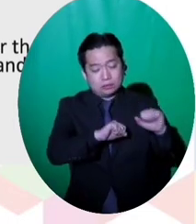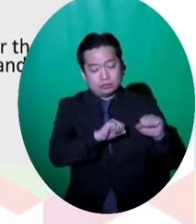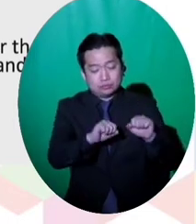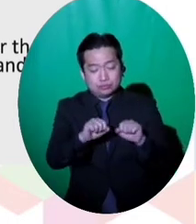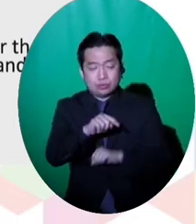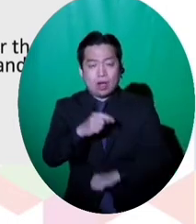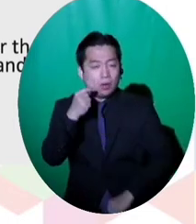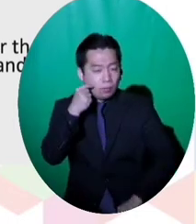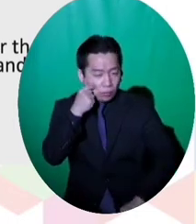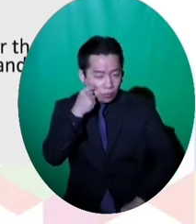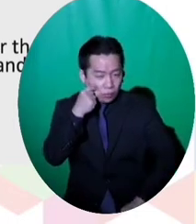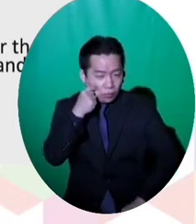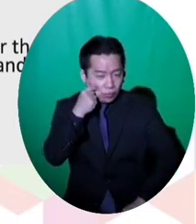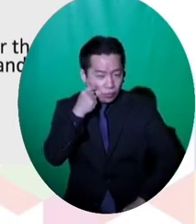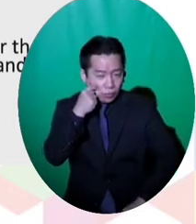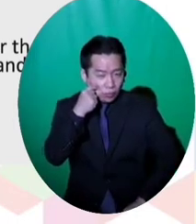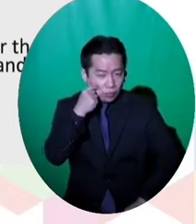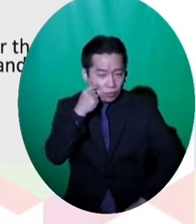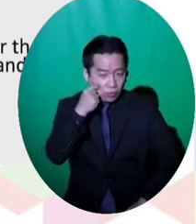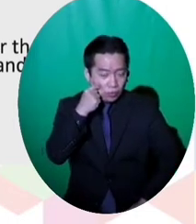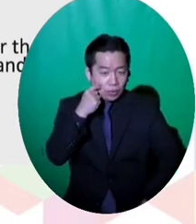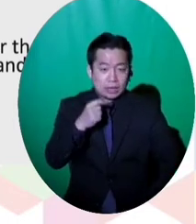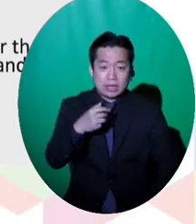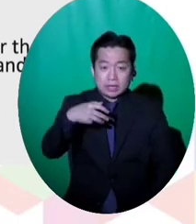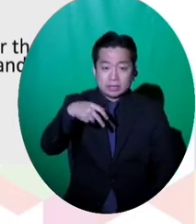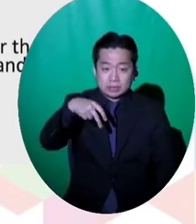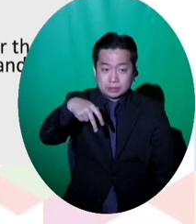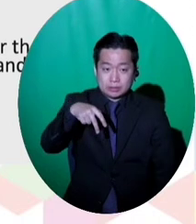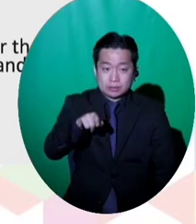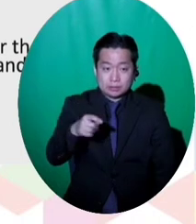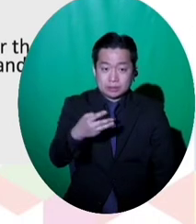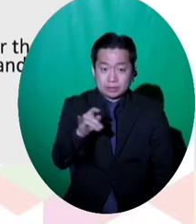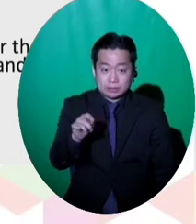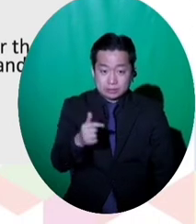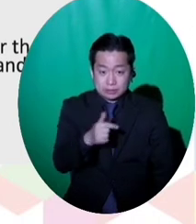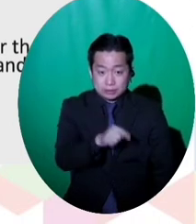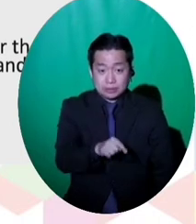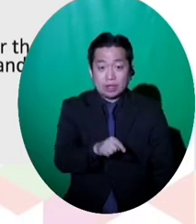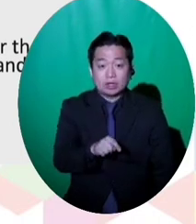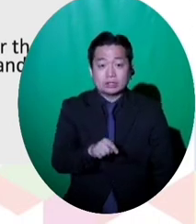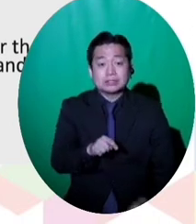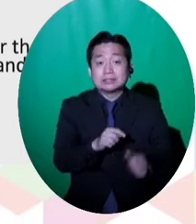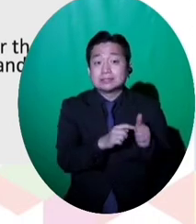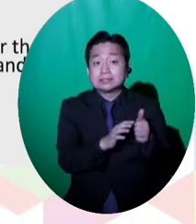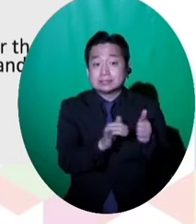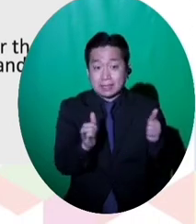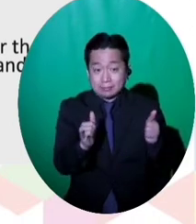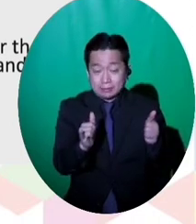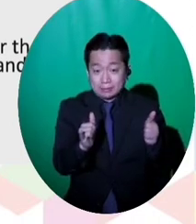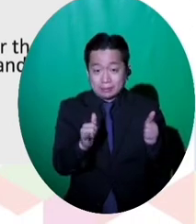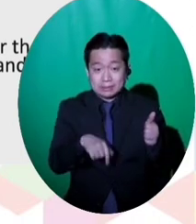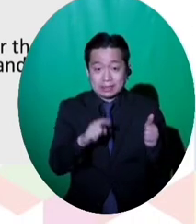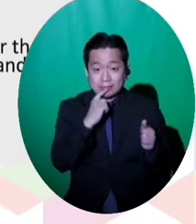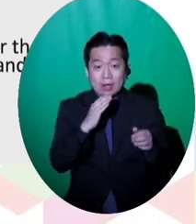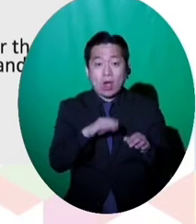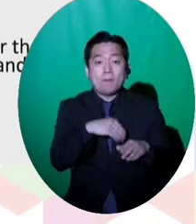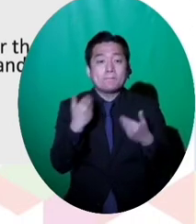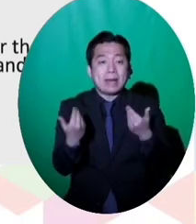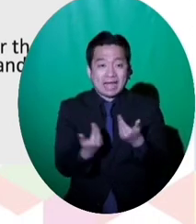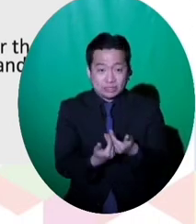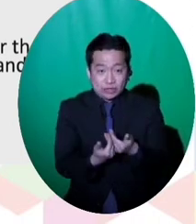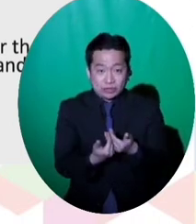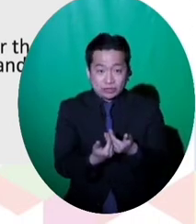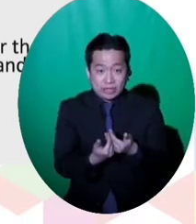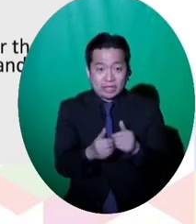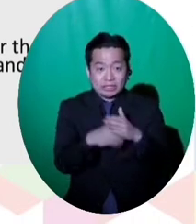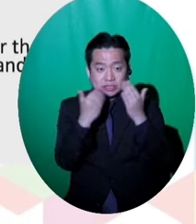Democracy Incorporated, talked about an idea he called inverted totalitarianism. Here was Wolin's starting insight. What